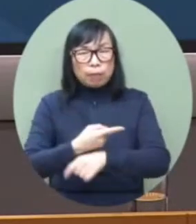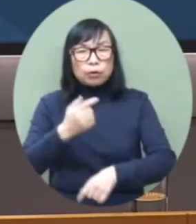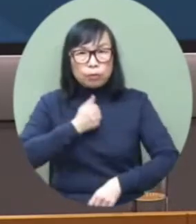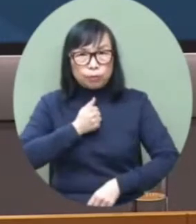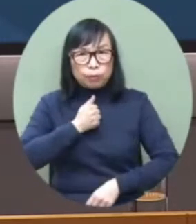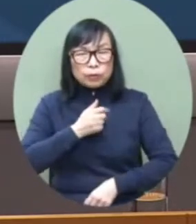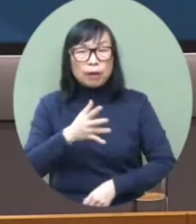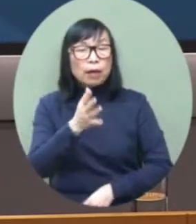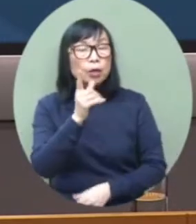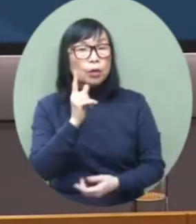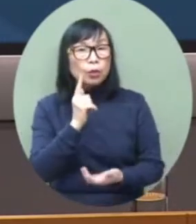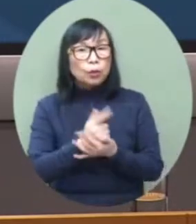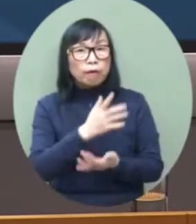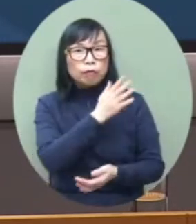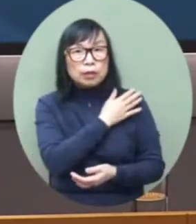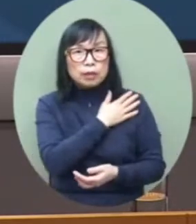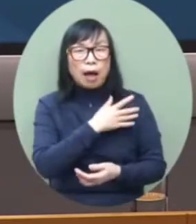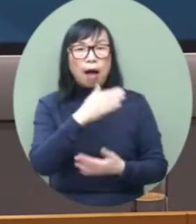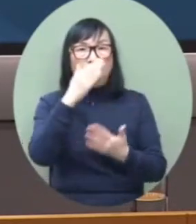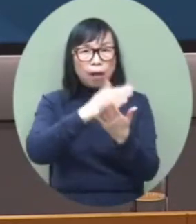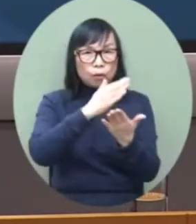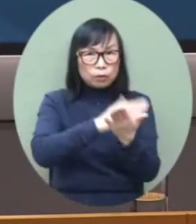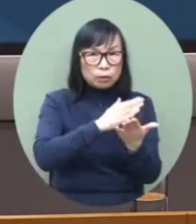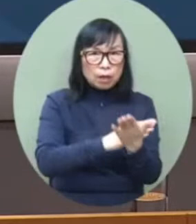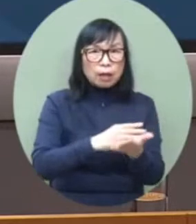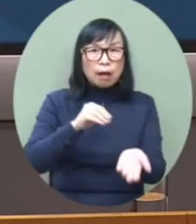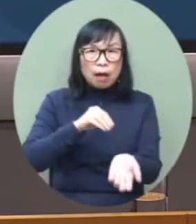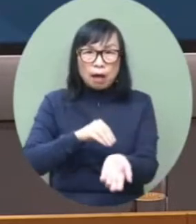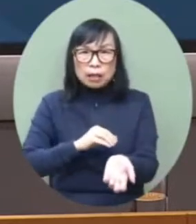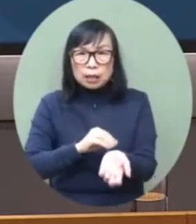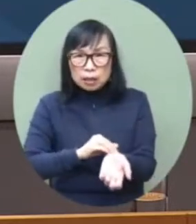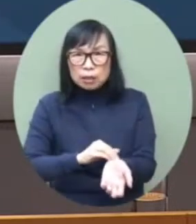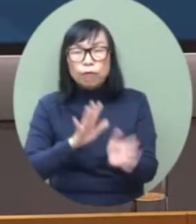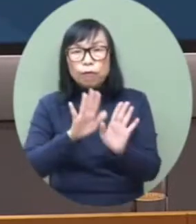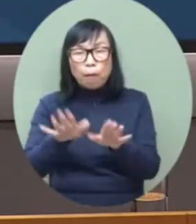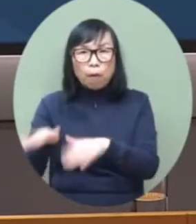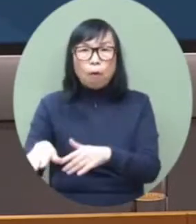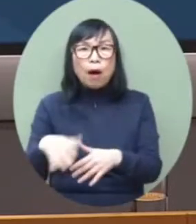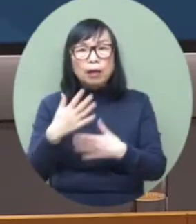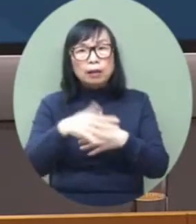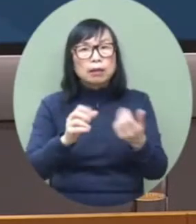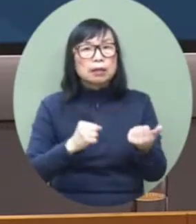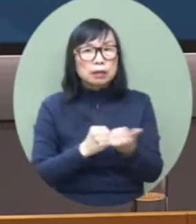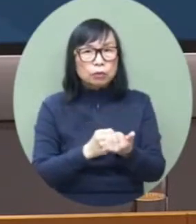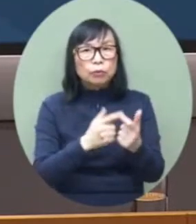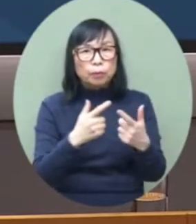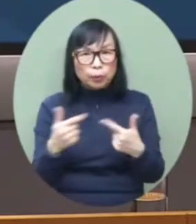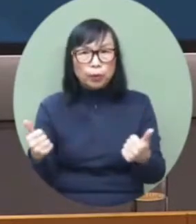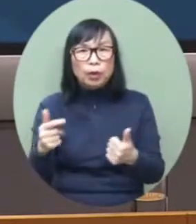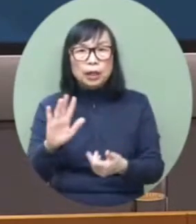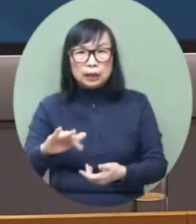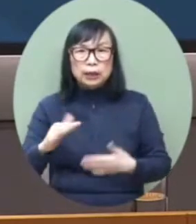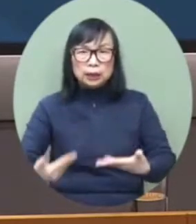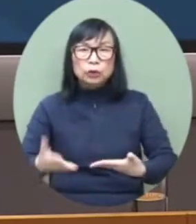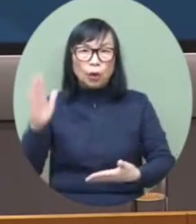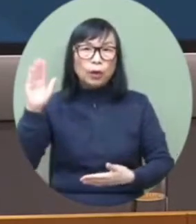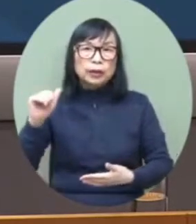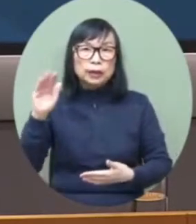sufficient manpower. They are responsible for workflow, medical services, and other